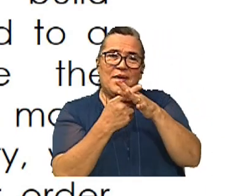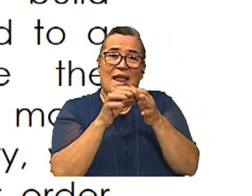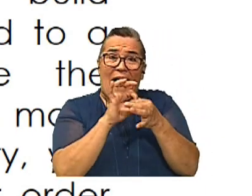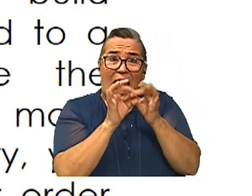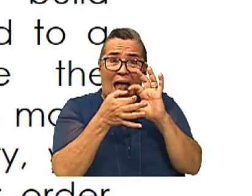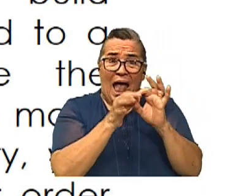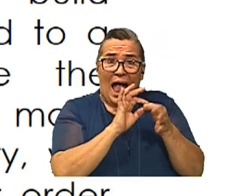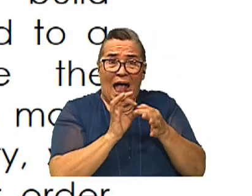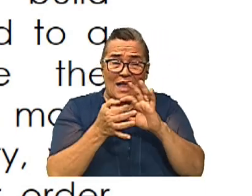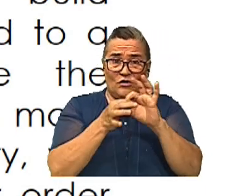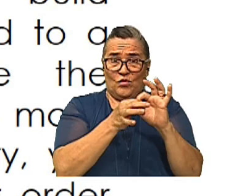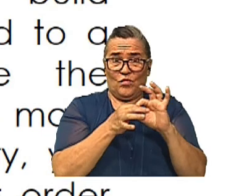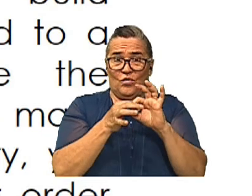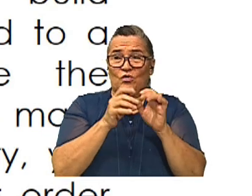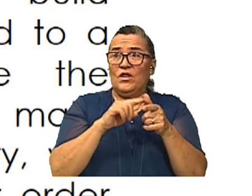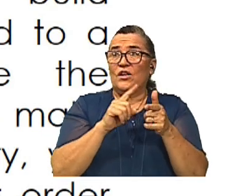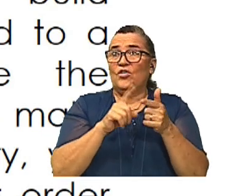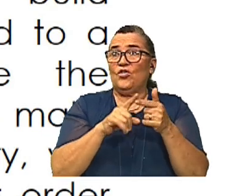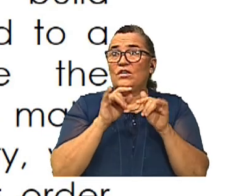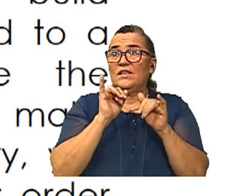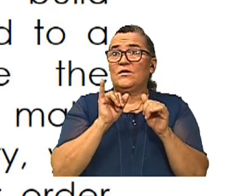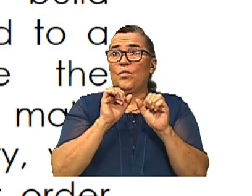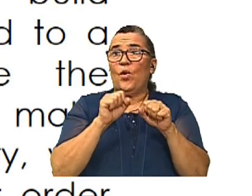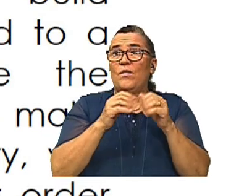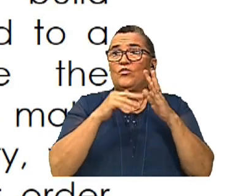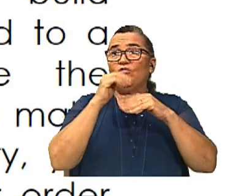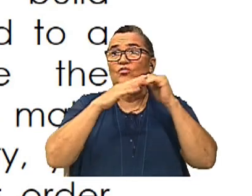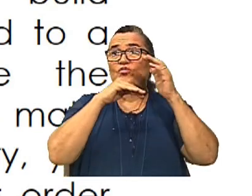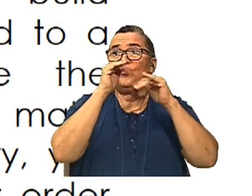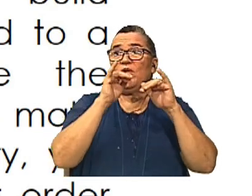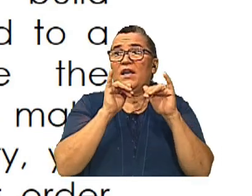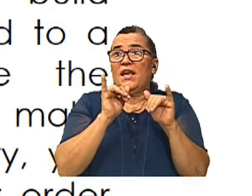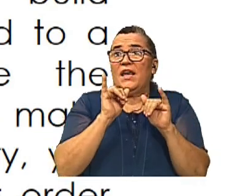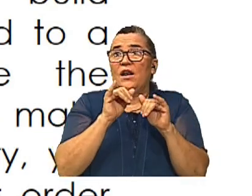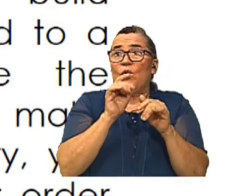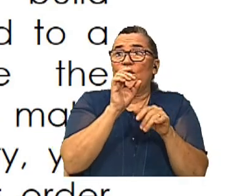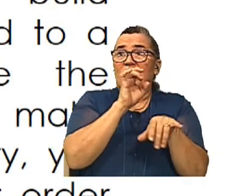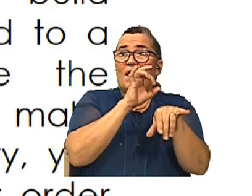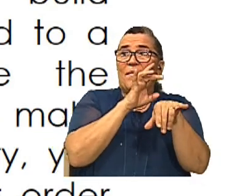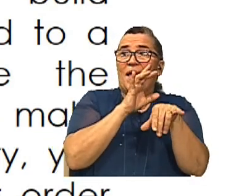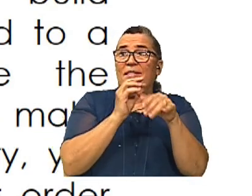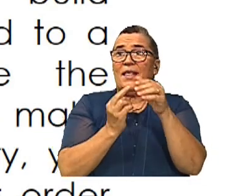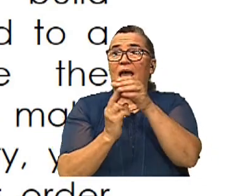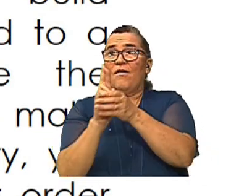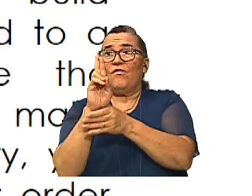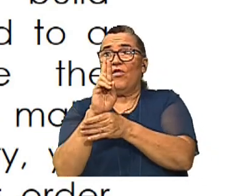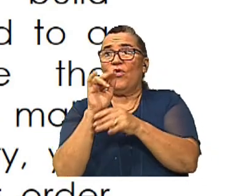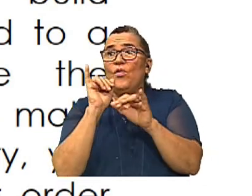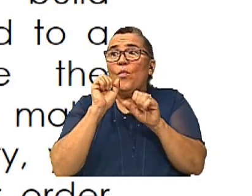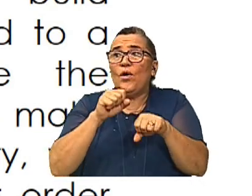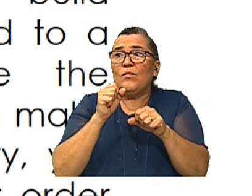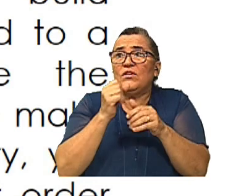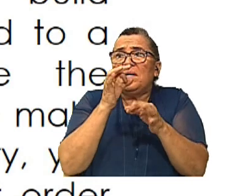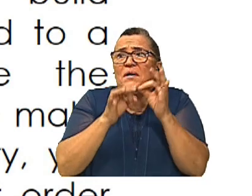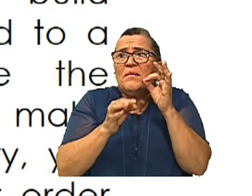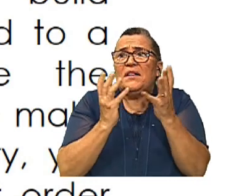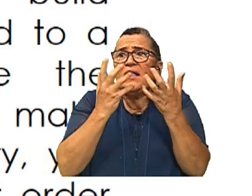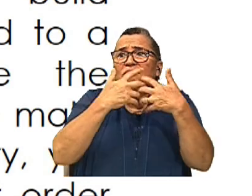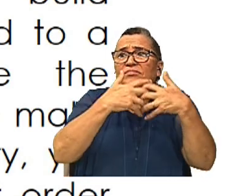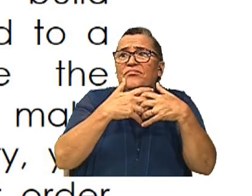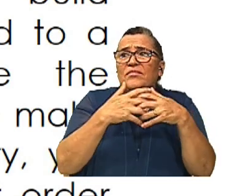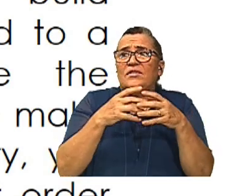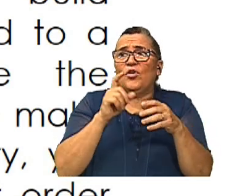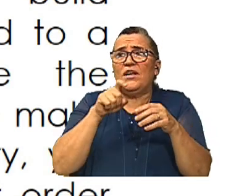a diamond to a flower. We would simply assemble the necessary atoms in the correct way to